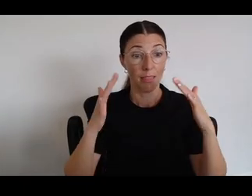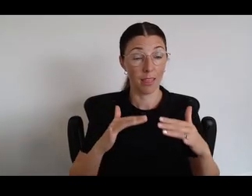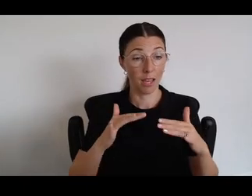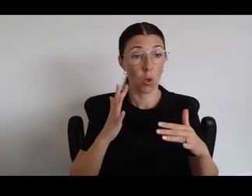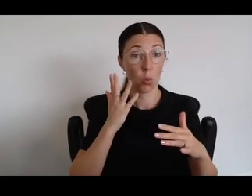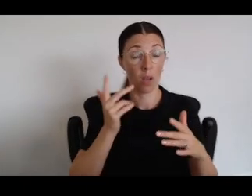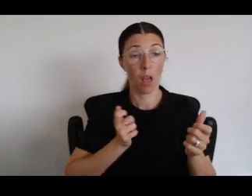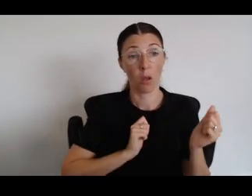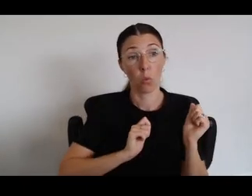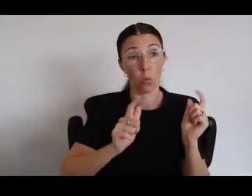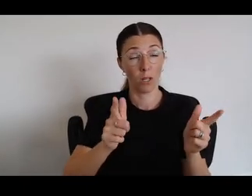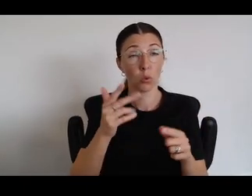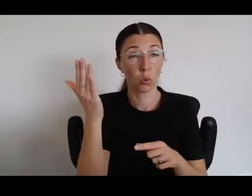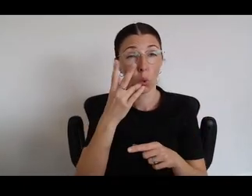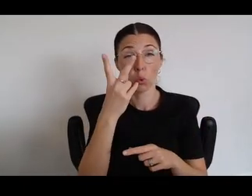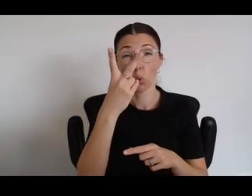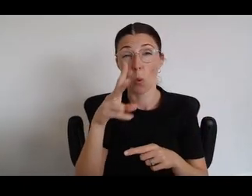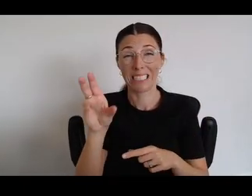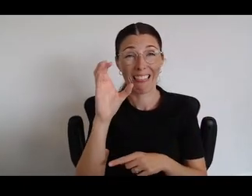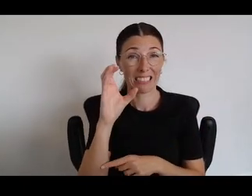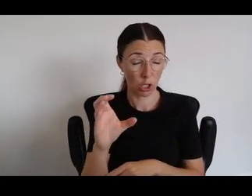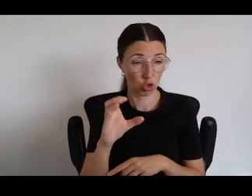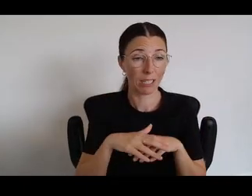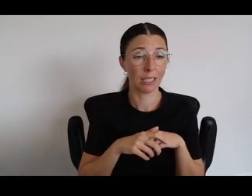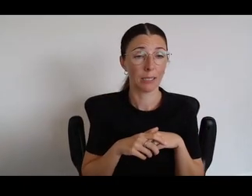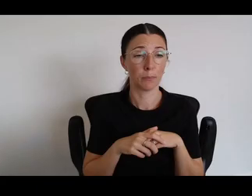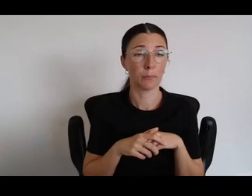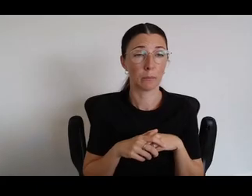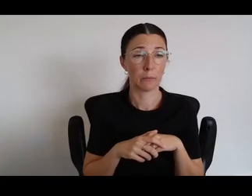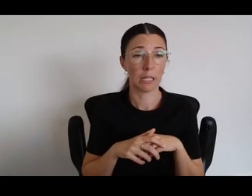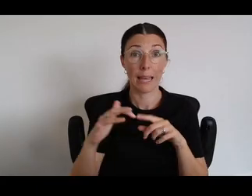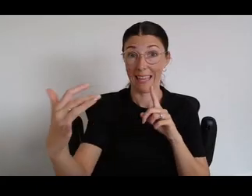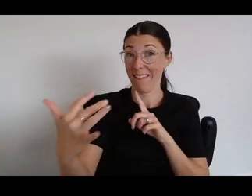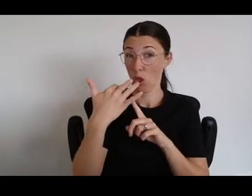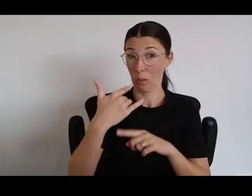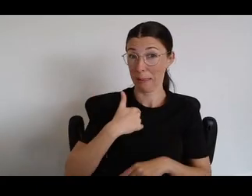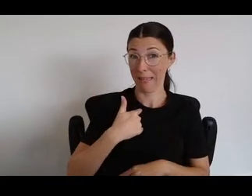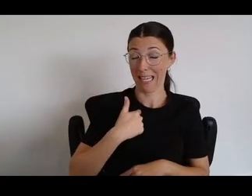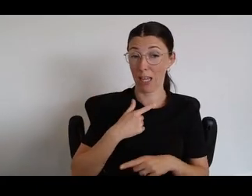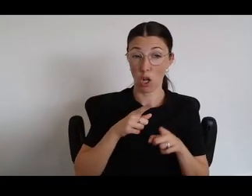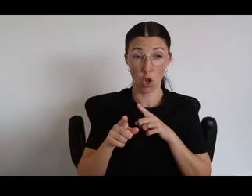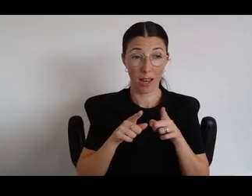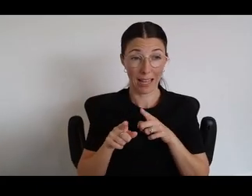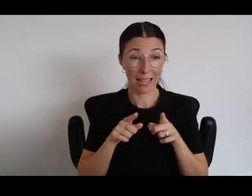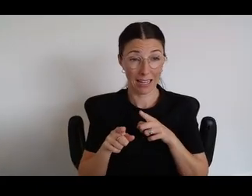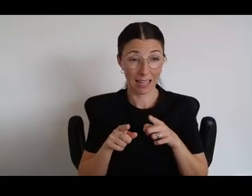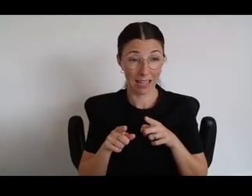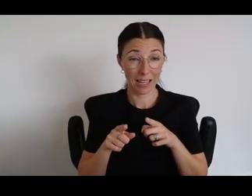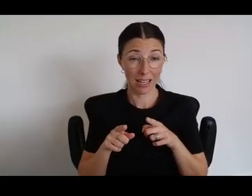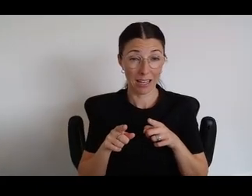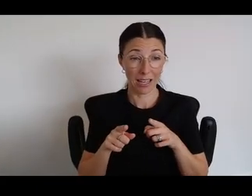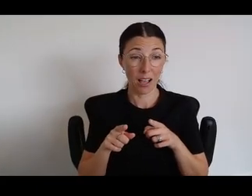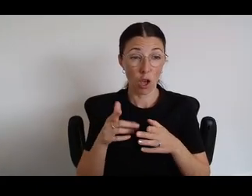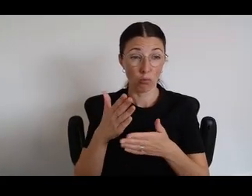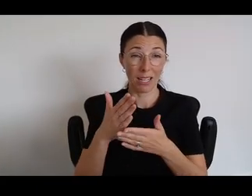20th century, of course, what influences my learning, in the end of the day, what I learned, it was a school, of